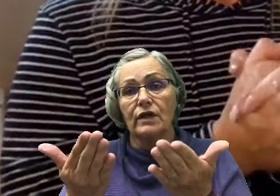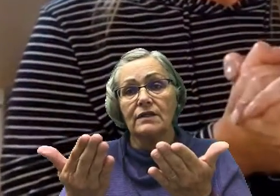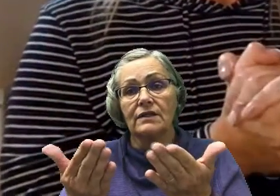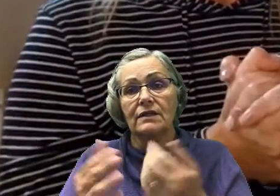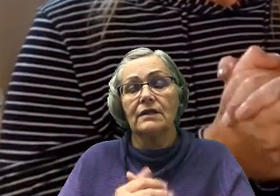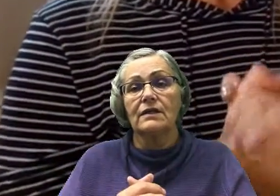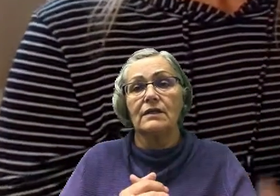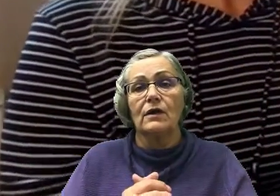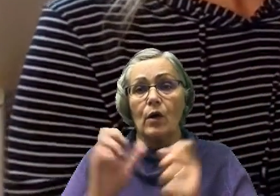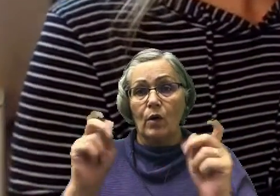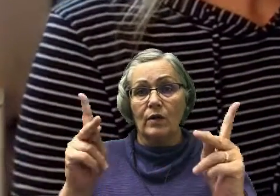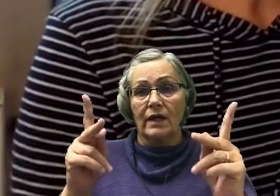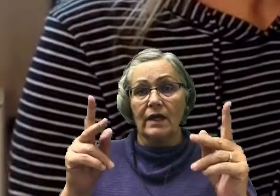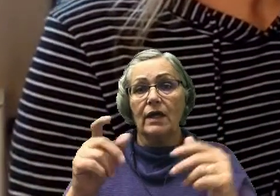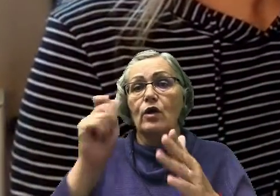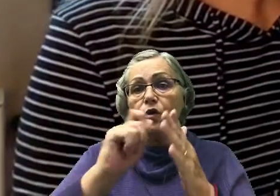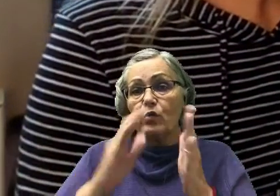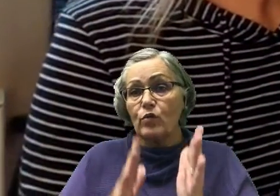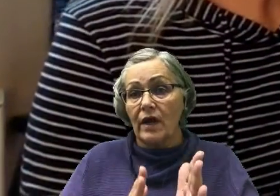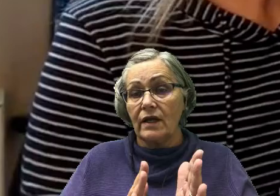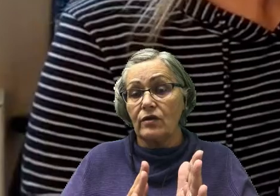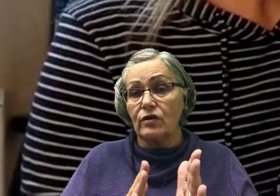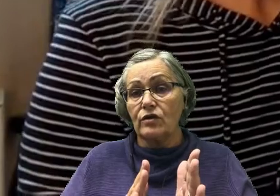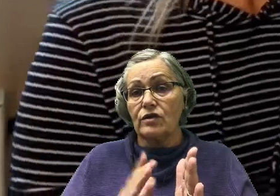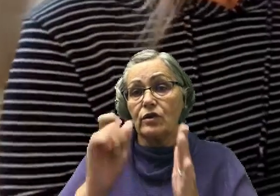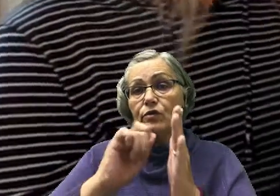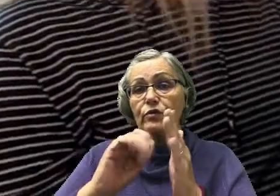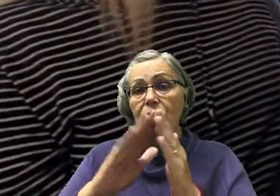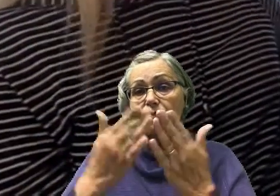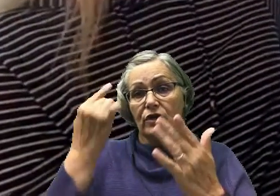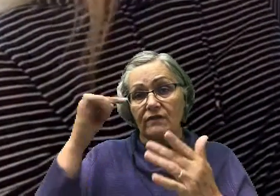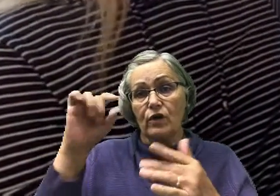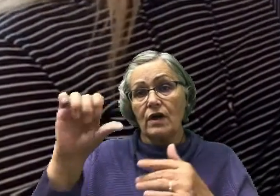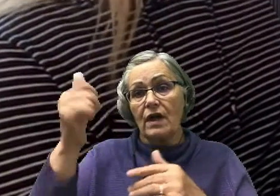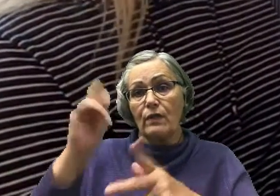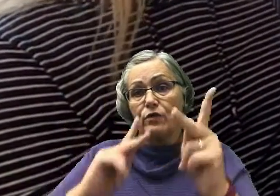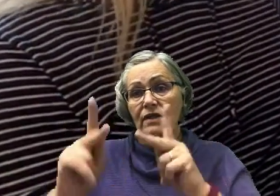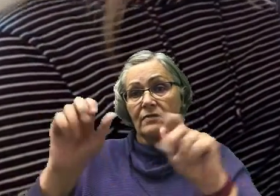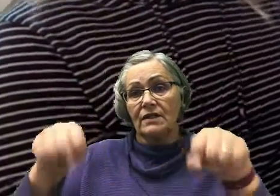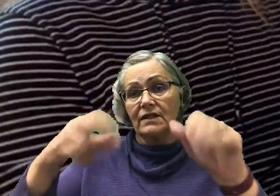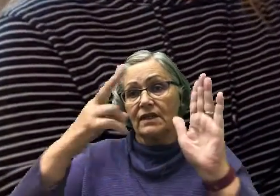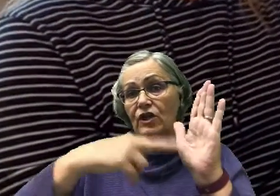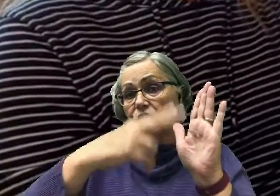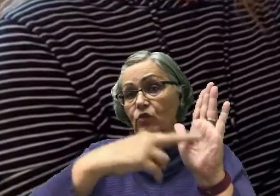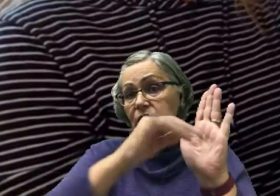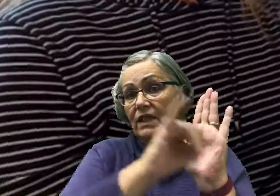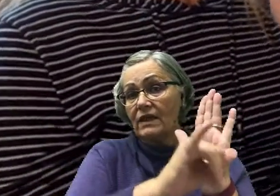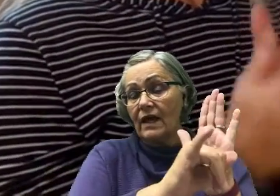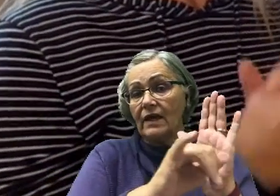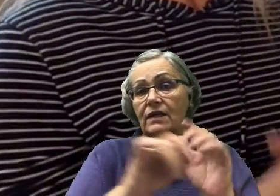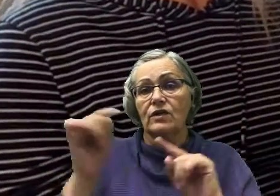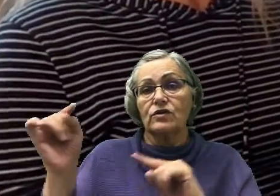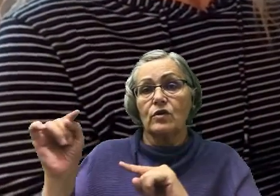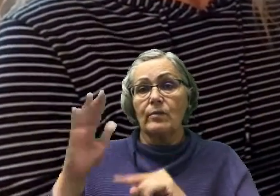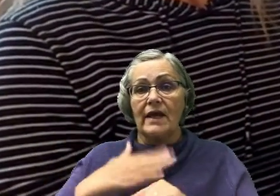writers write books for others. Okay? So let's go back to our cover. I hope you got your cover